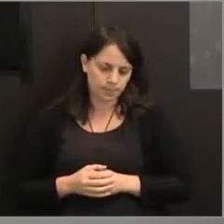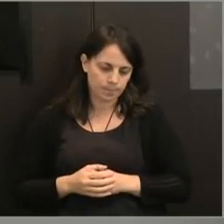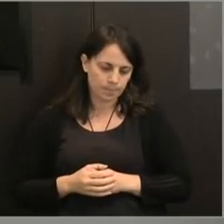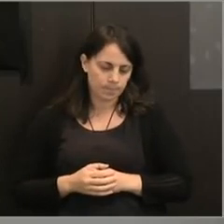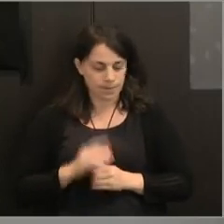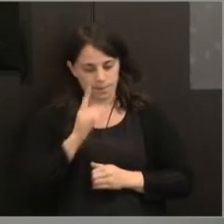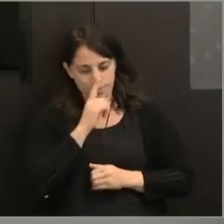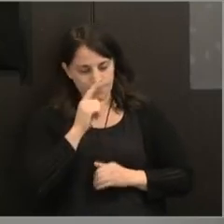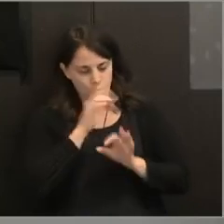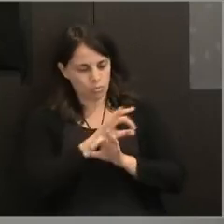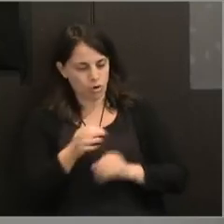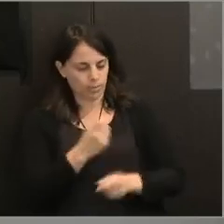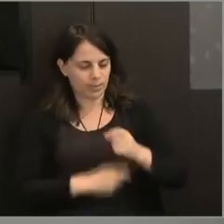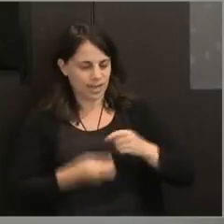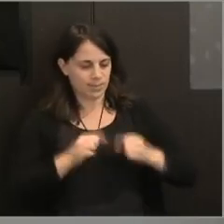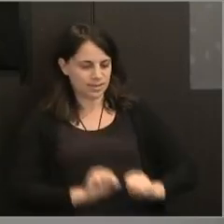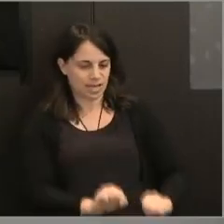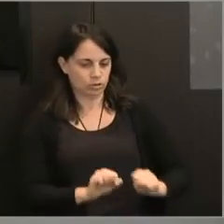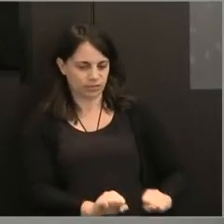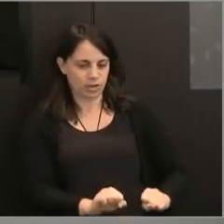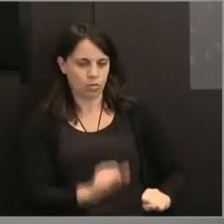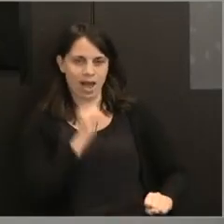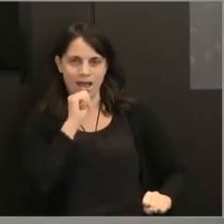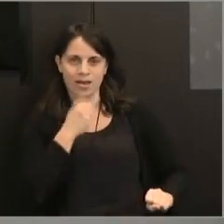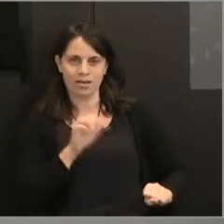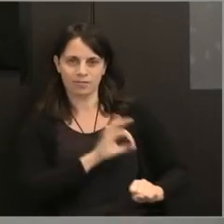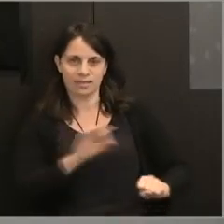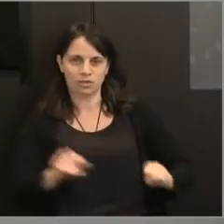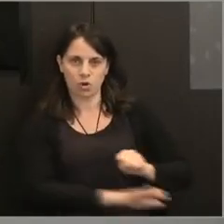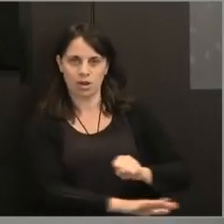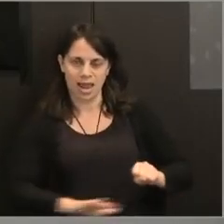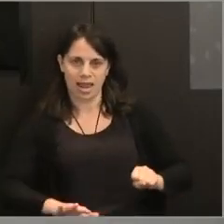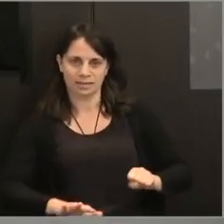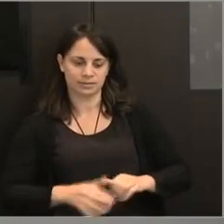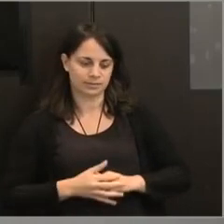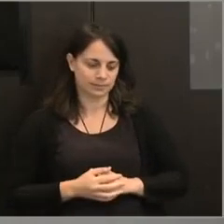tangata whenua if they have no whenua to be tangata upon.